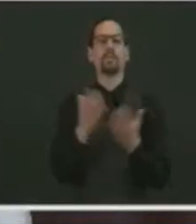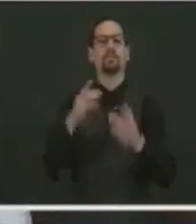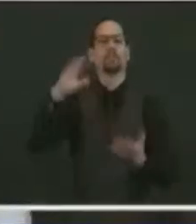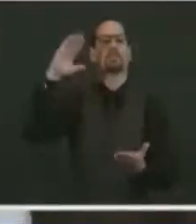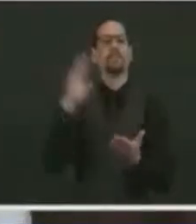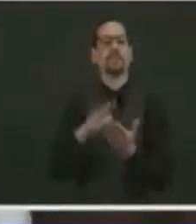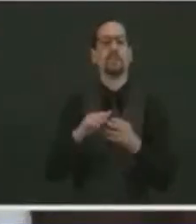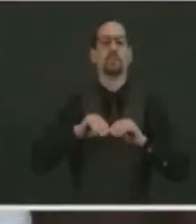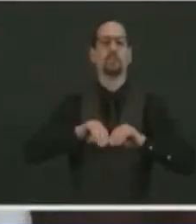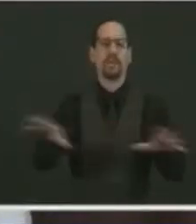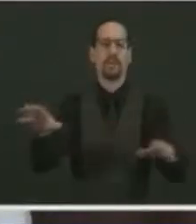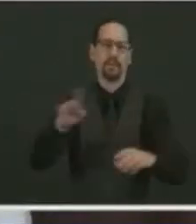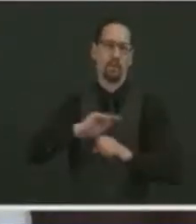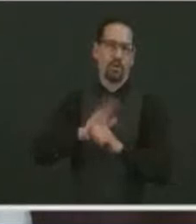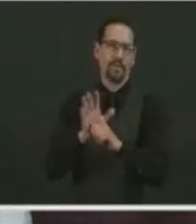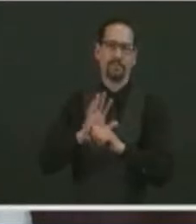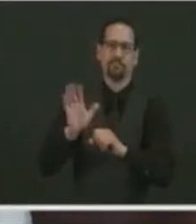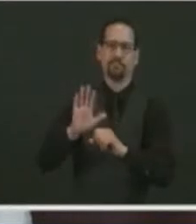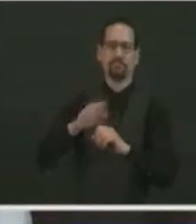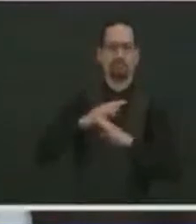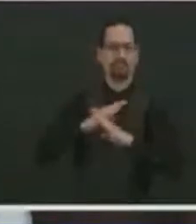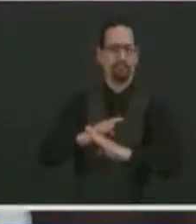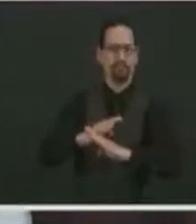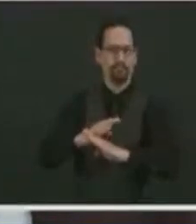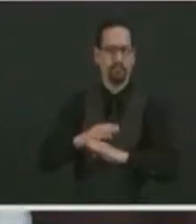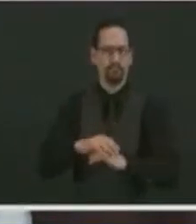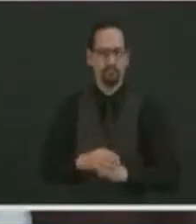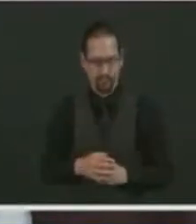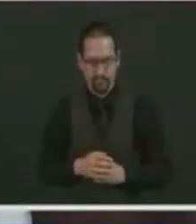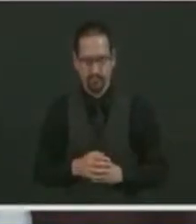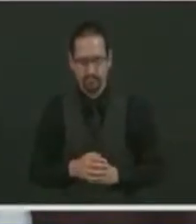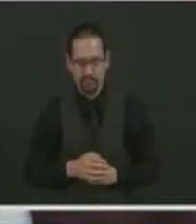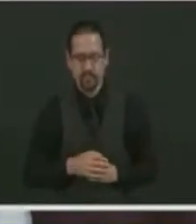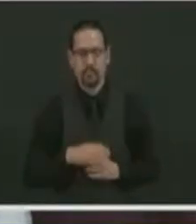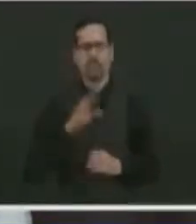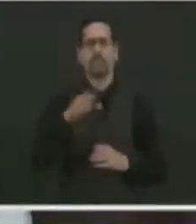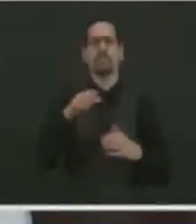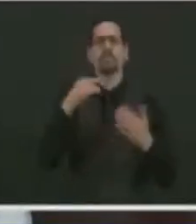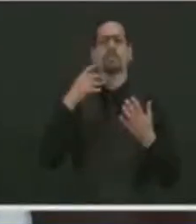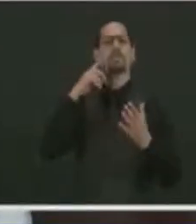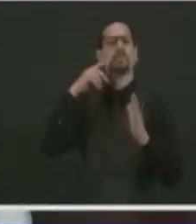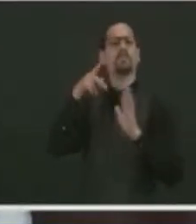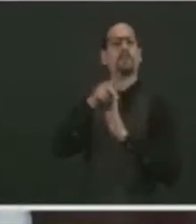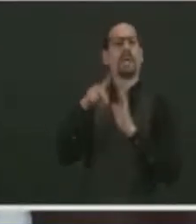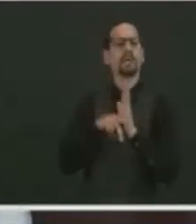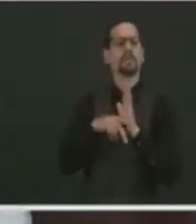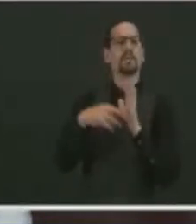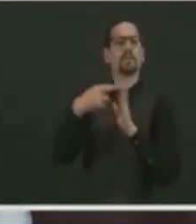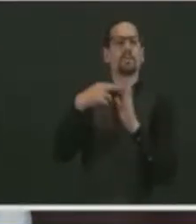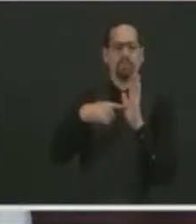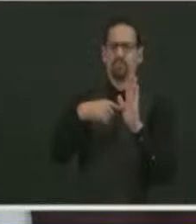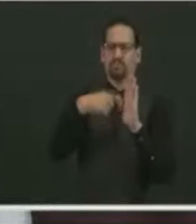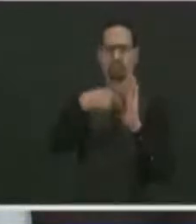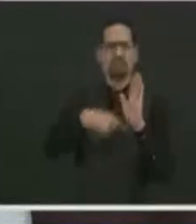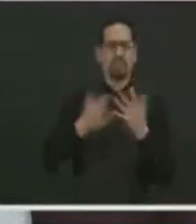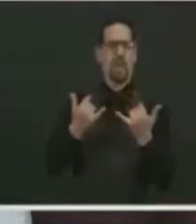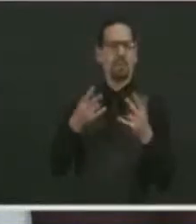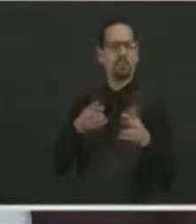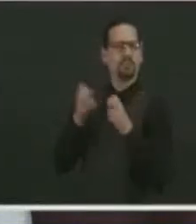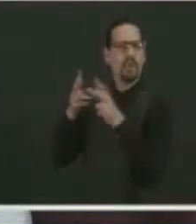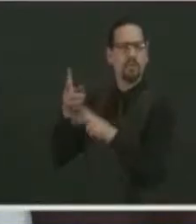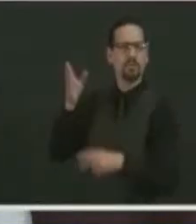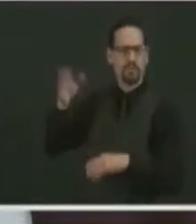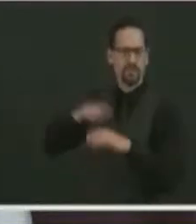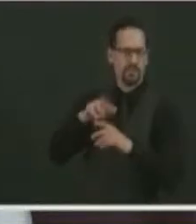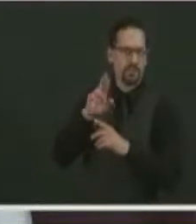you. They are continuing to be displayed throughout our guidance points so that everyone can play a role in how